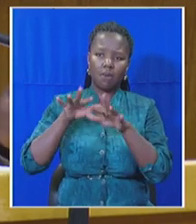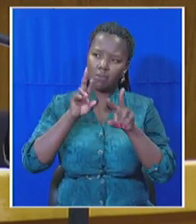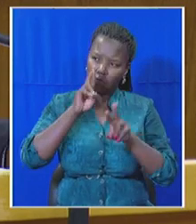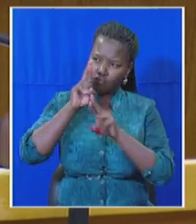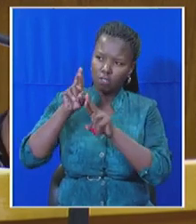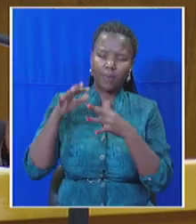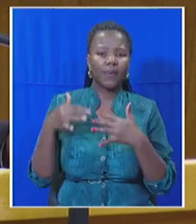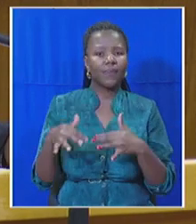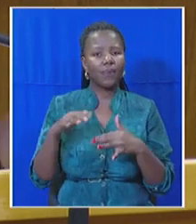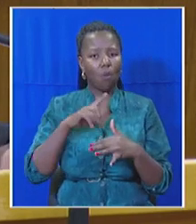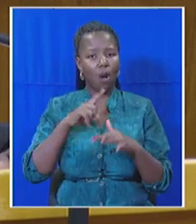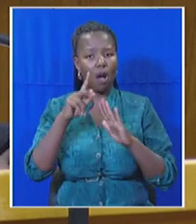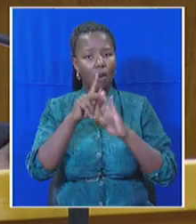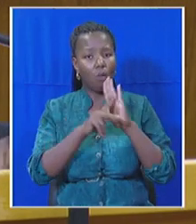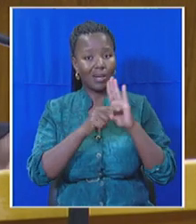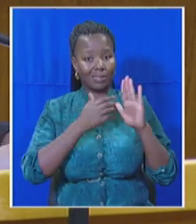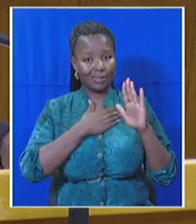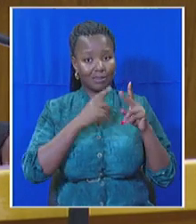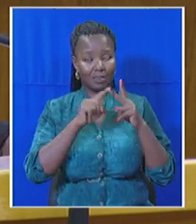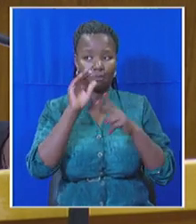that speaks to the country's